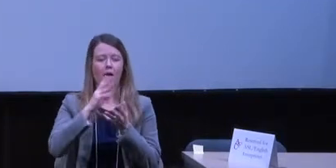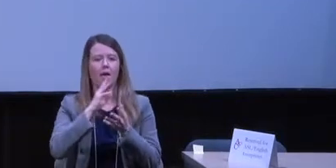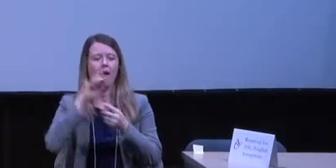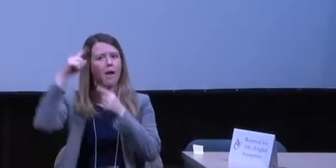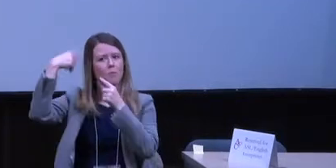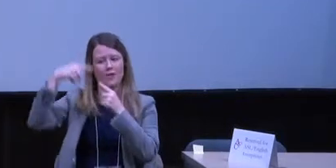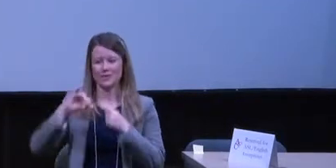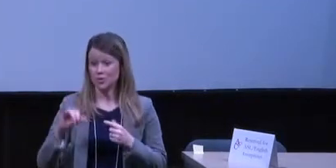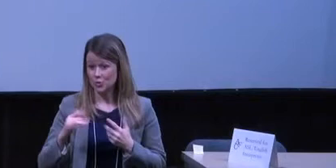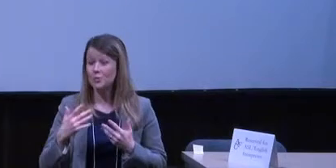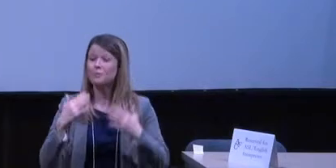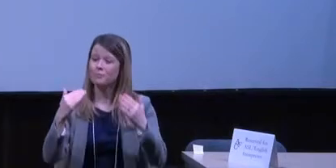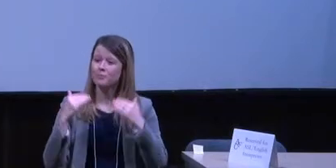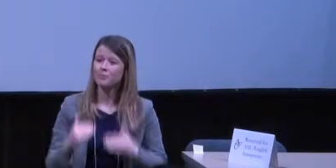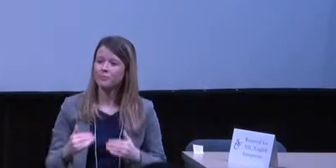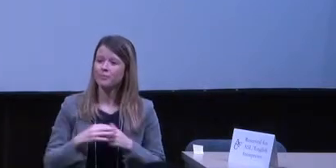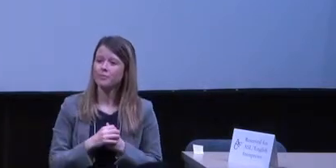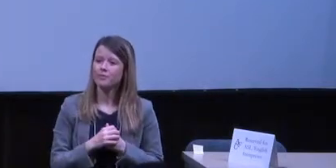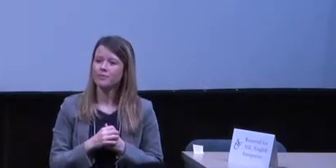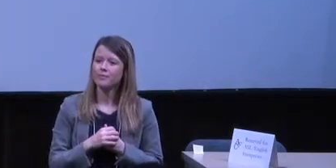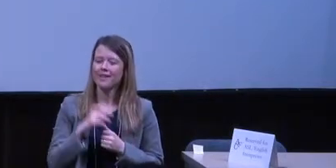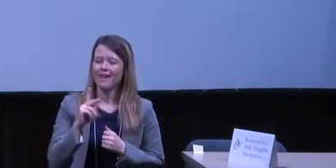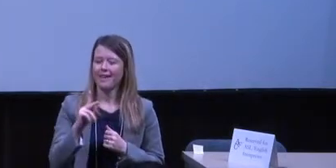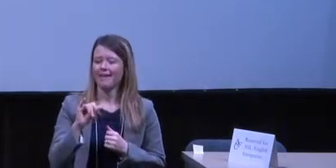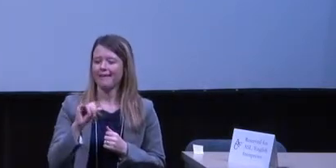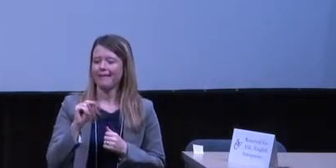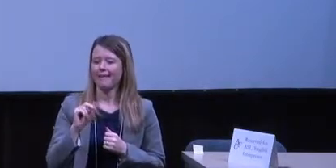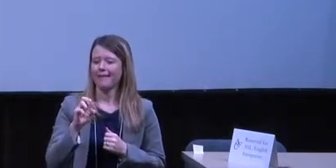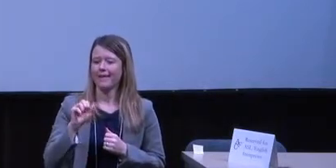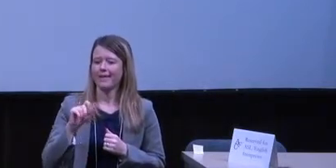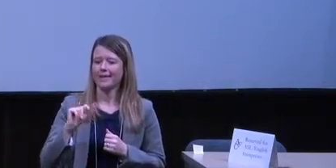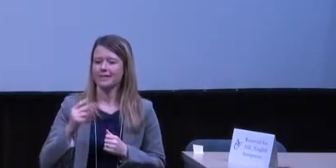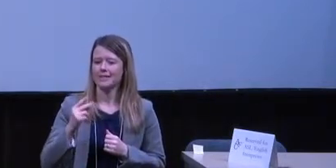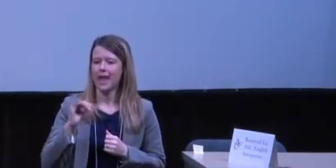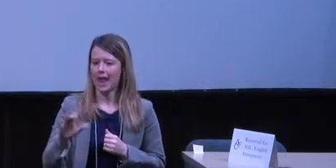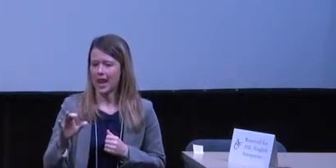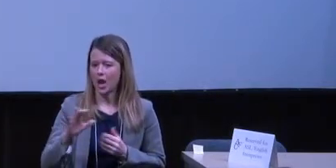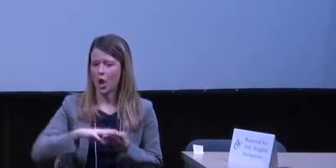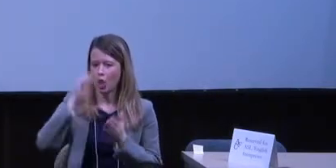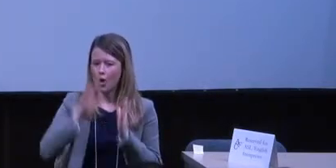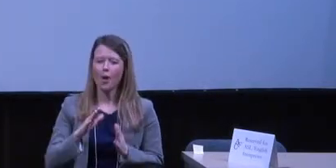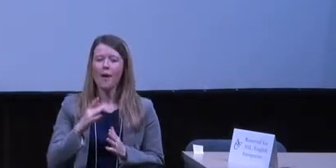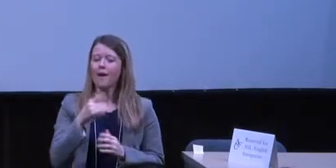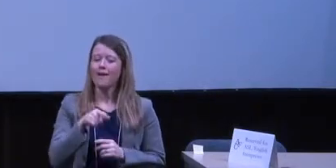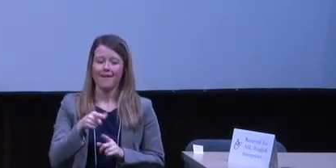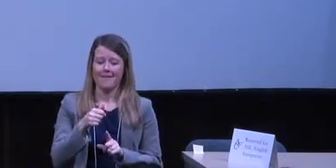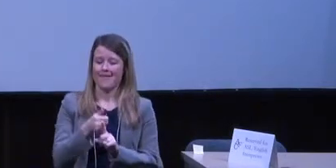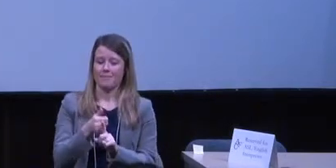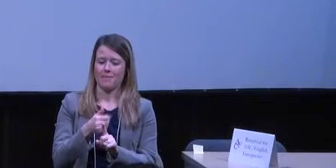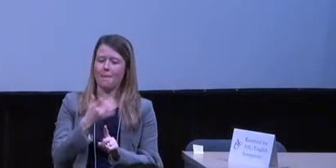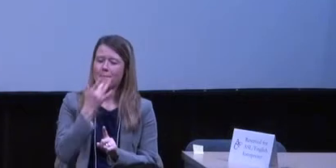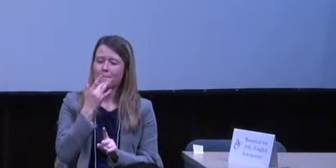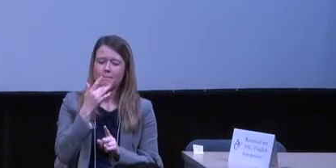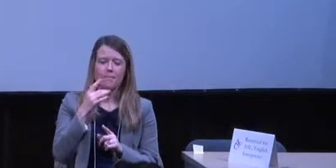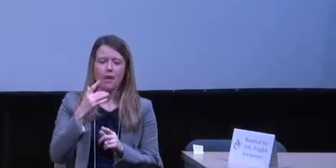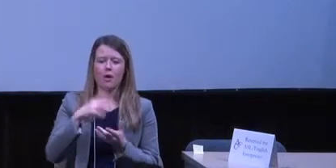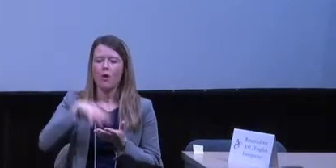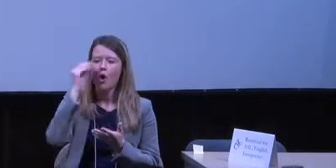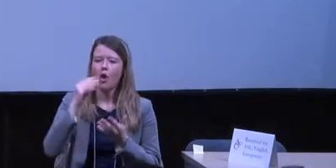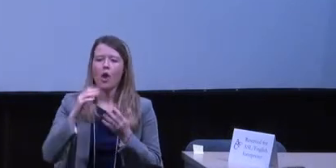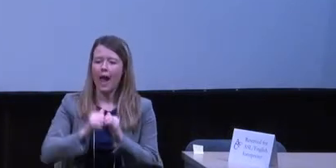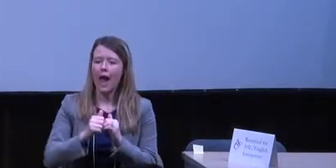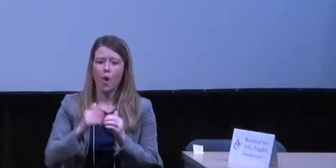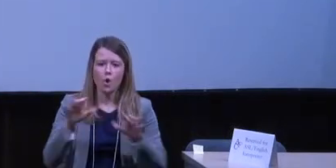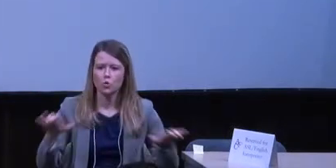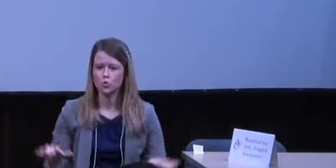And then we have our kinesthetic learners, which is they like to do whatever it is that they're trying to work through to understand